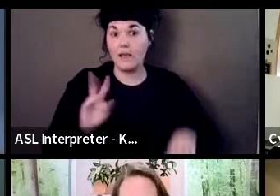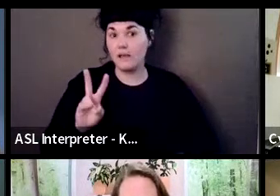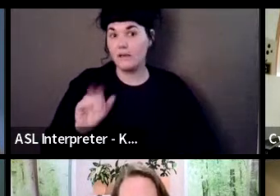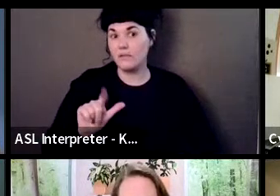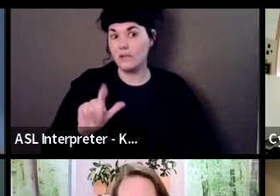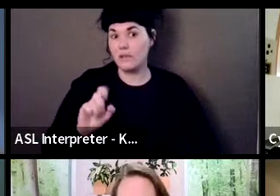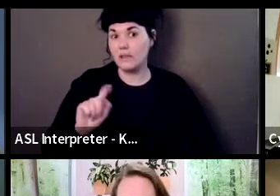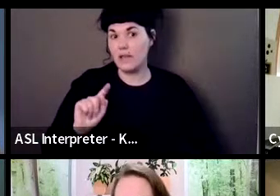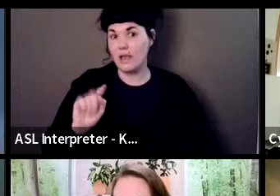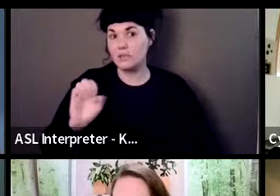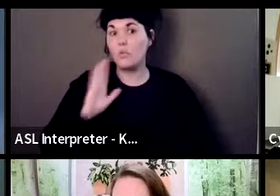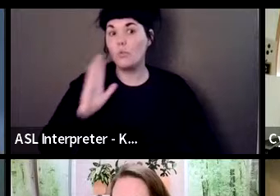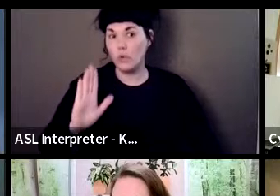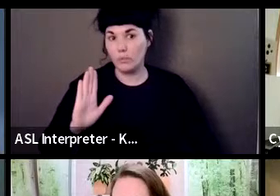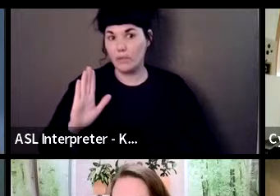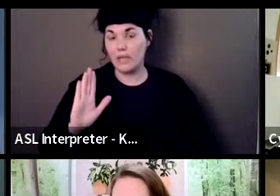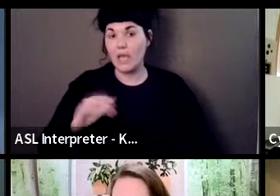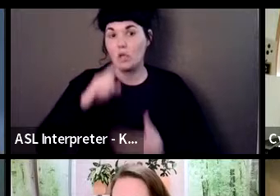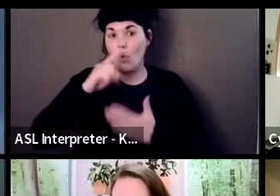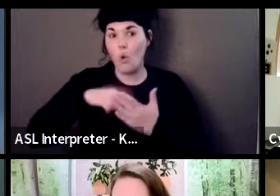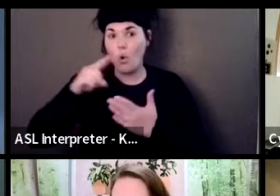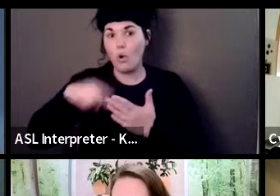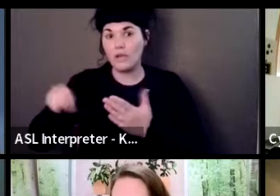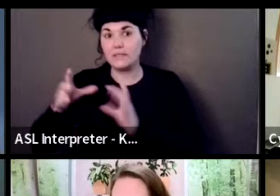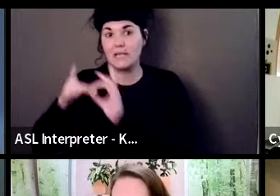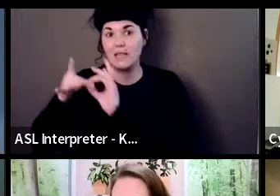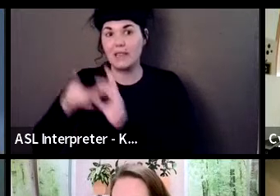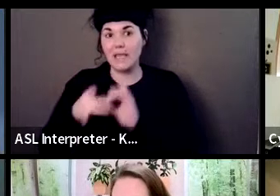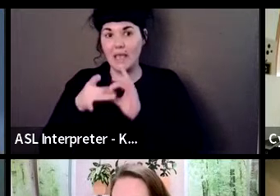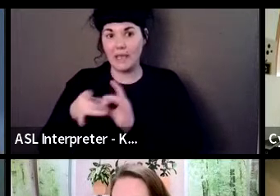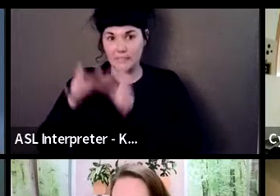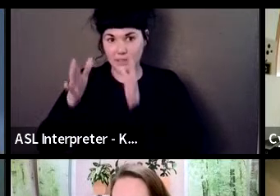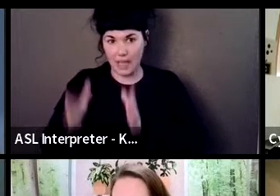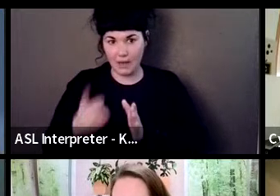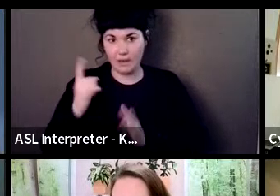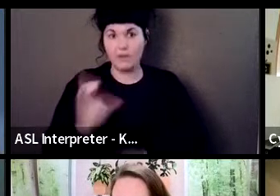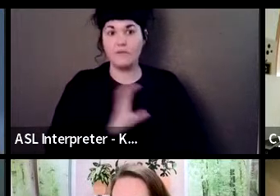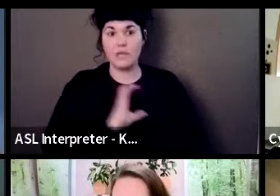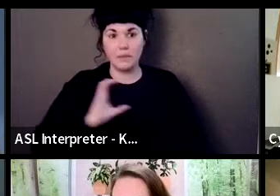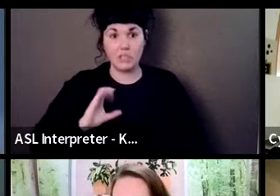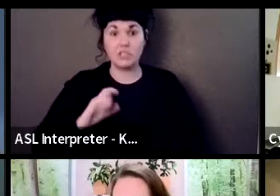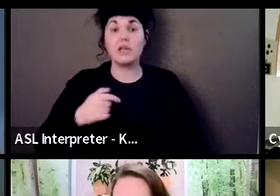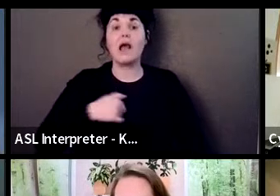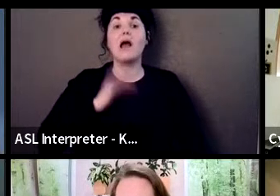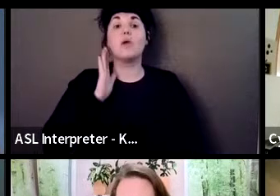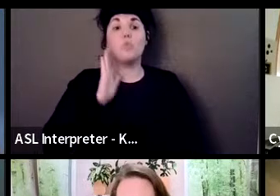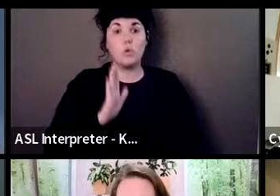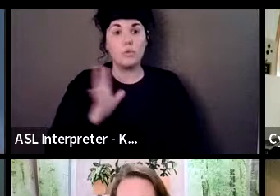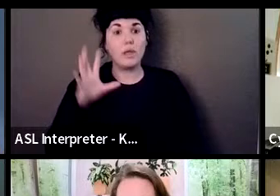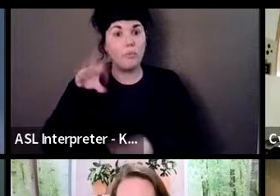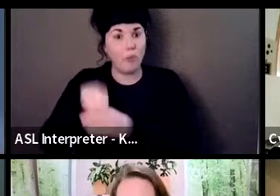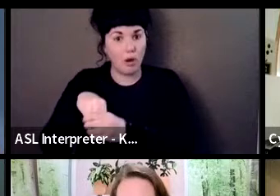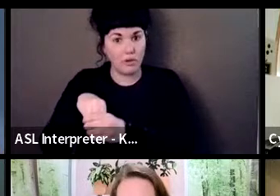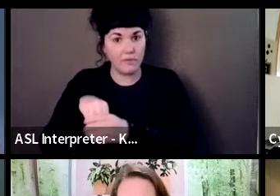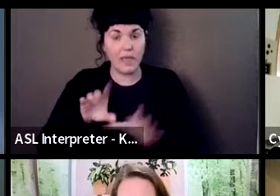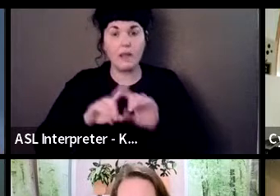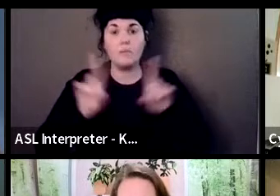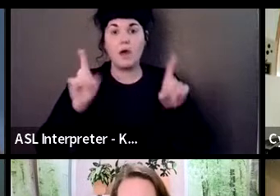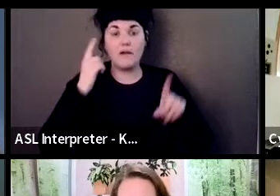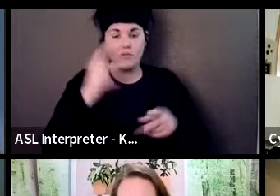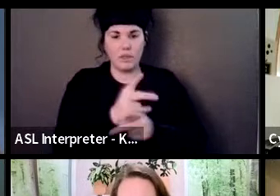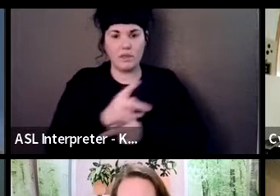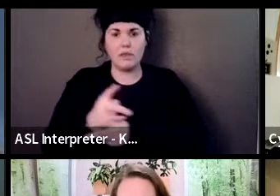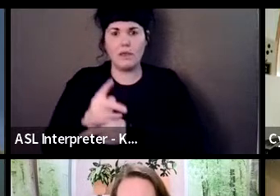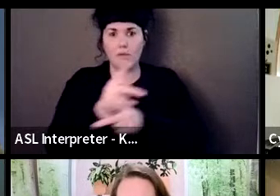liaison representative to the commission. I would be a part of that. But for the governance structure and transparency when it comes